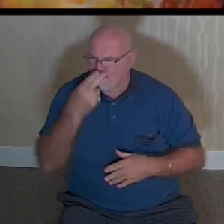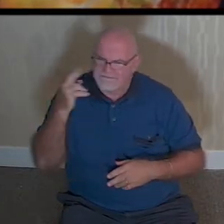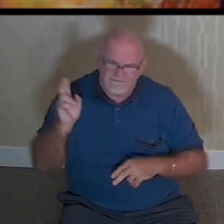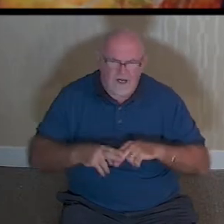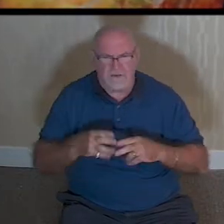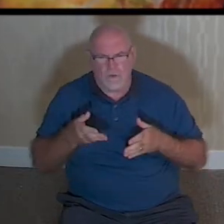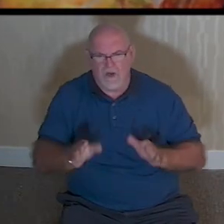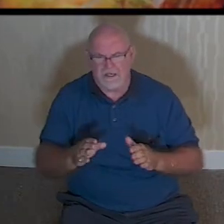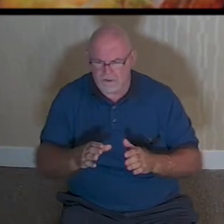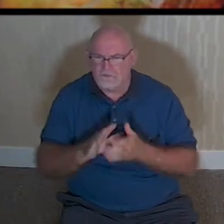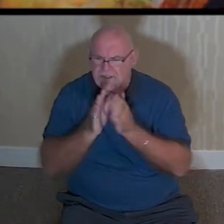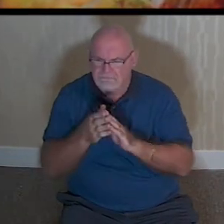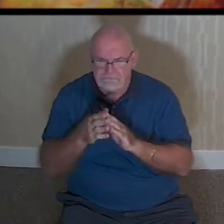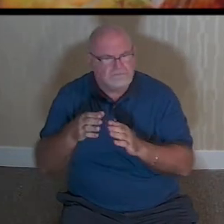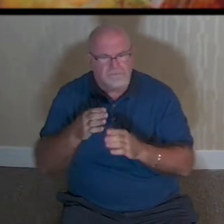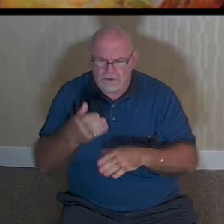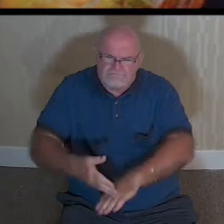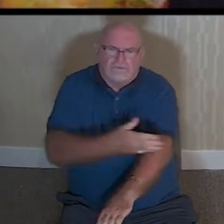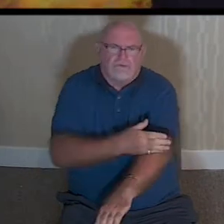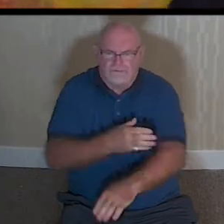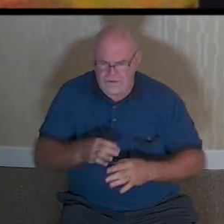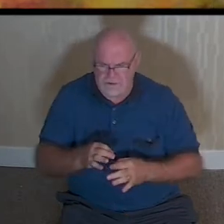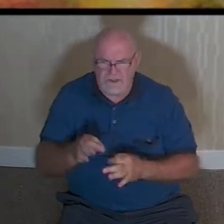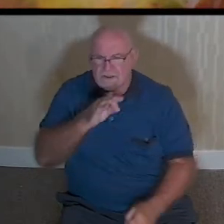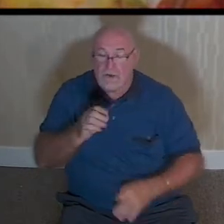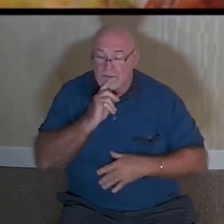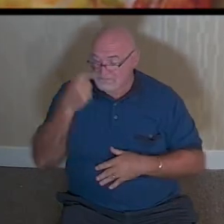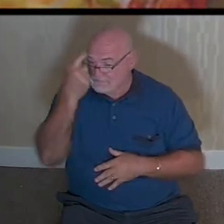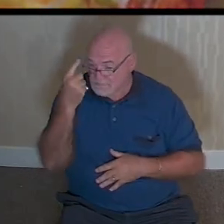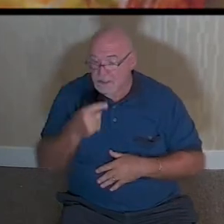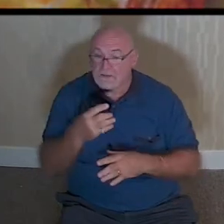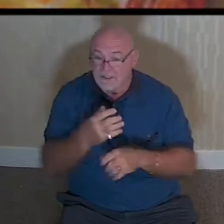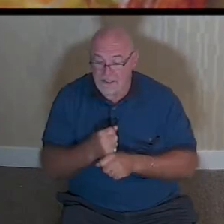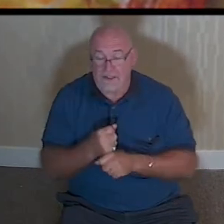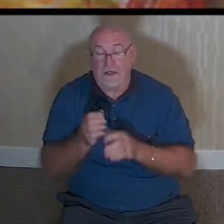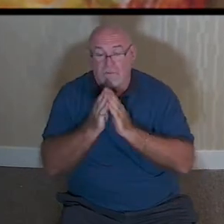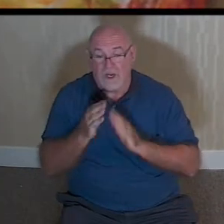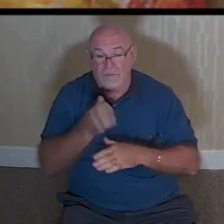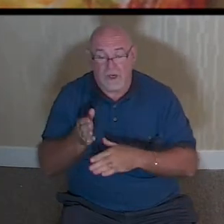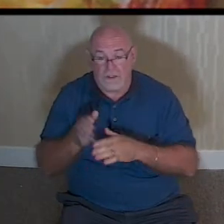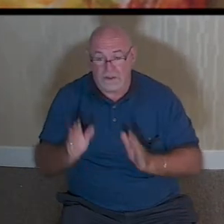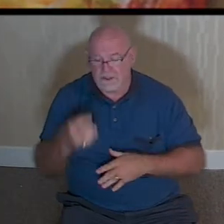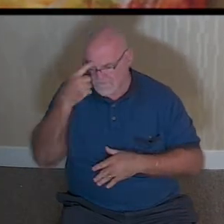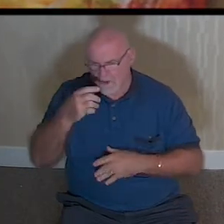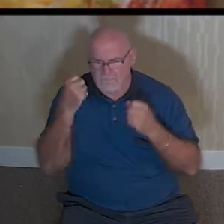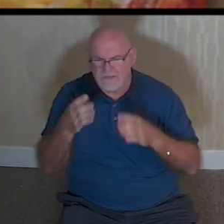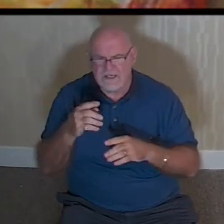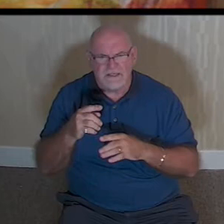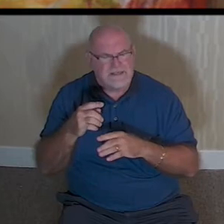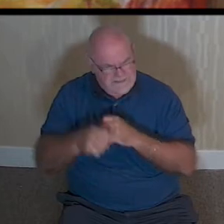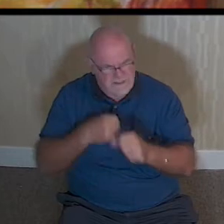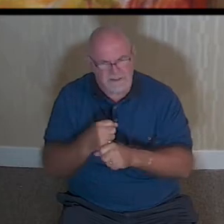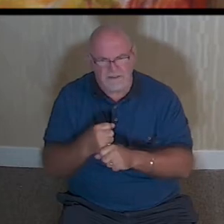grow spiritually. So please consider getting a prayer partner. For many years, we did prayers, Reverend Elizabeth and